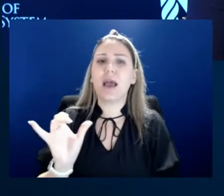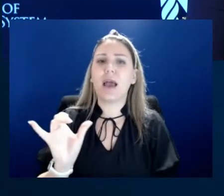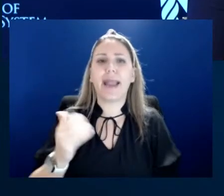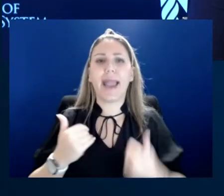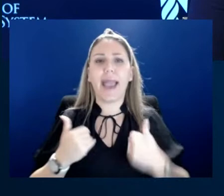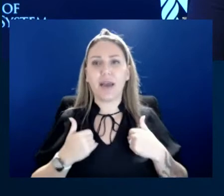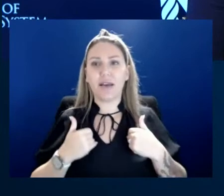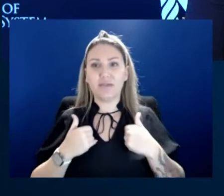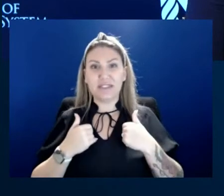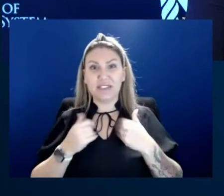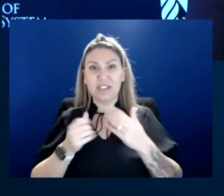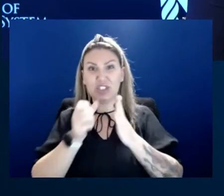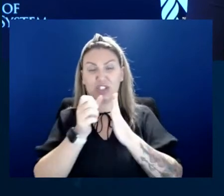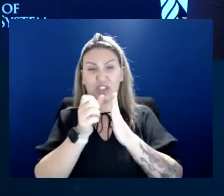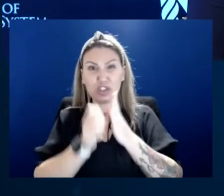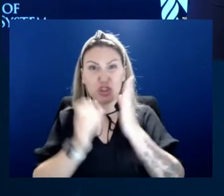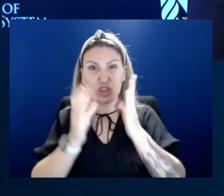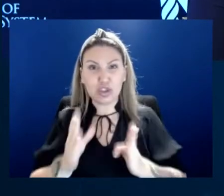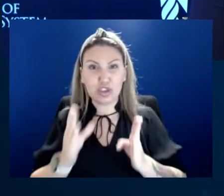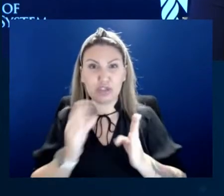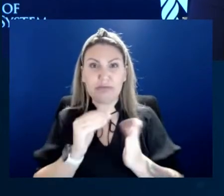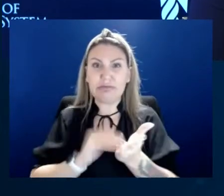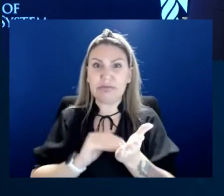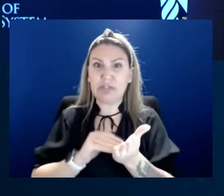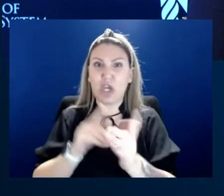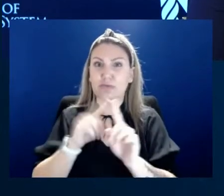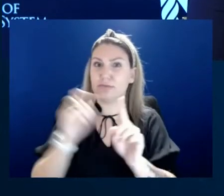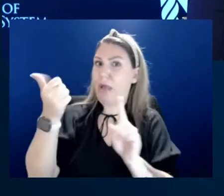doctors from abroad come over and help you? Does